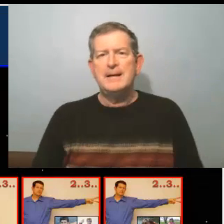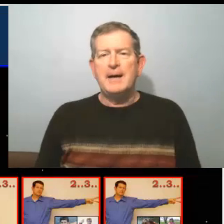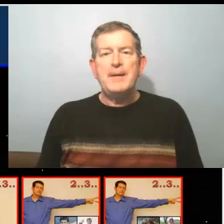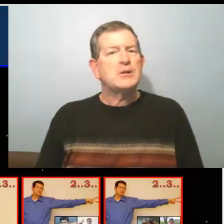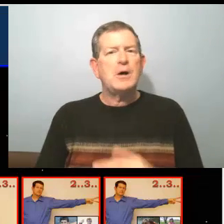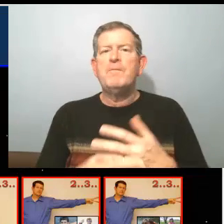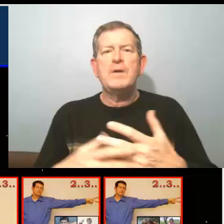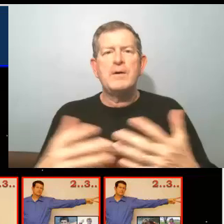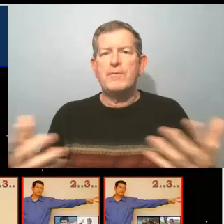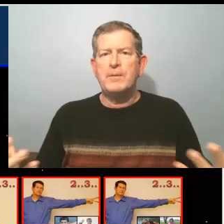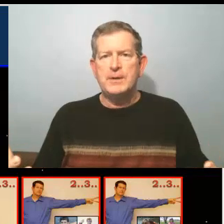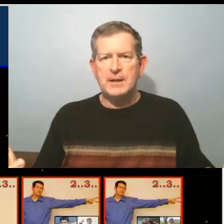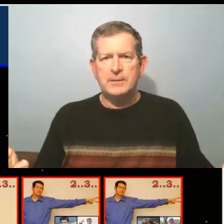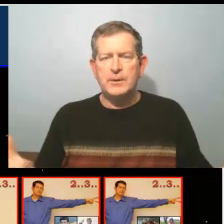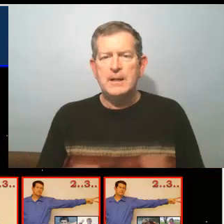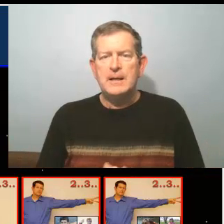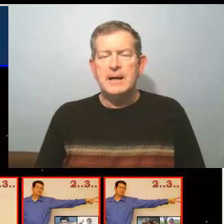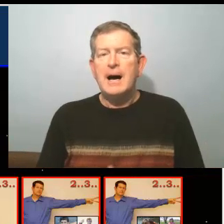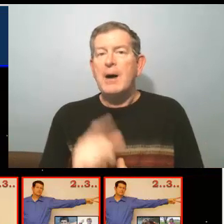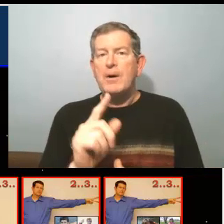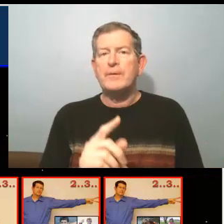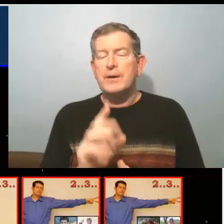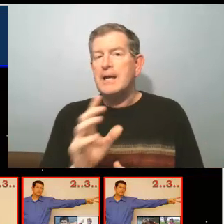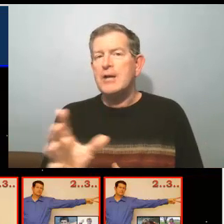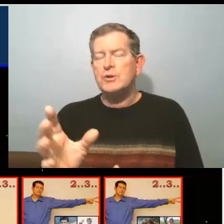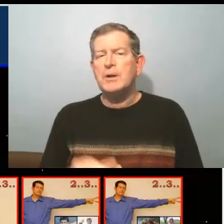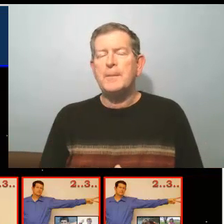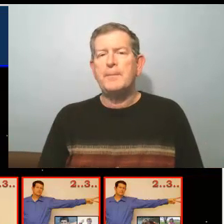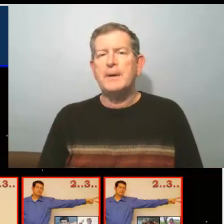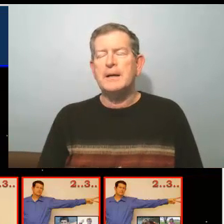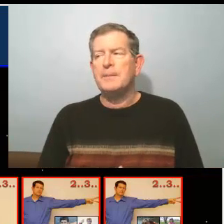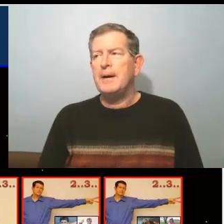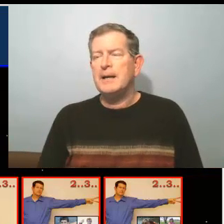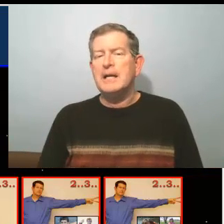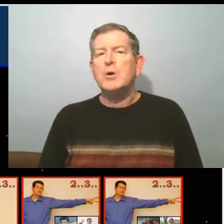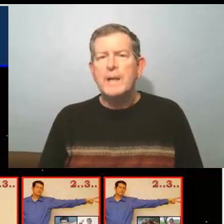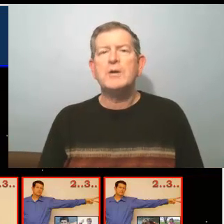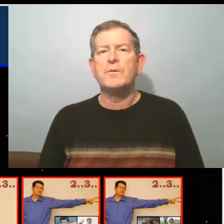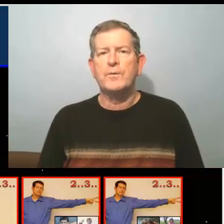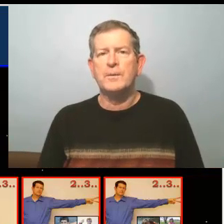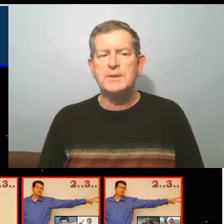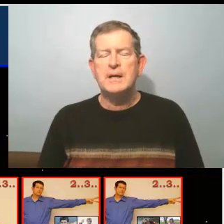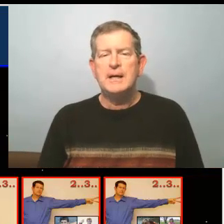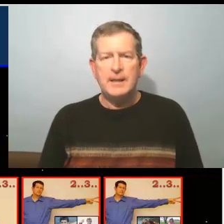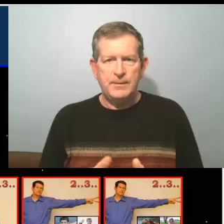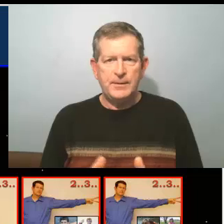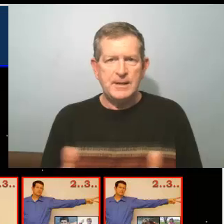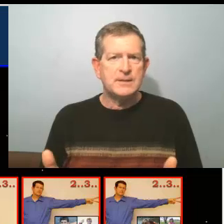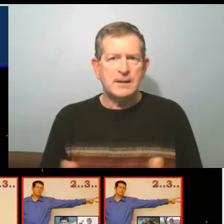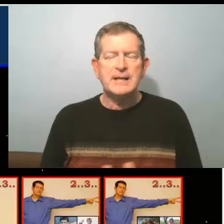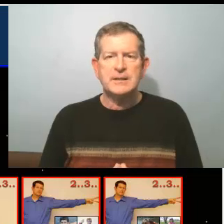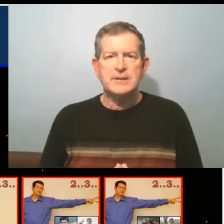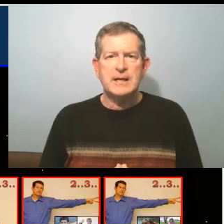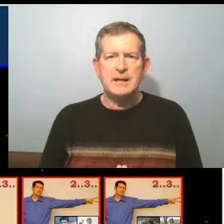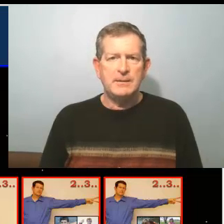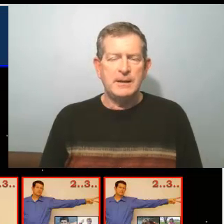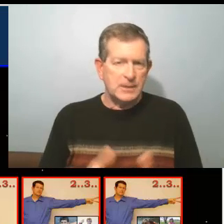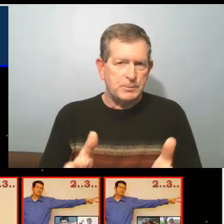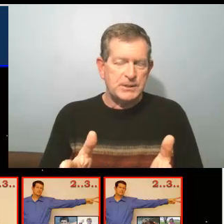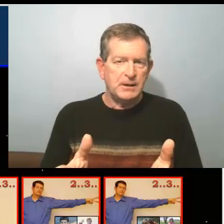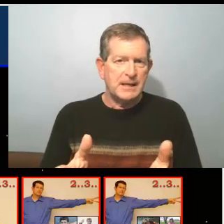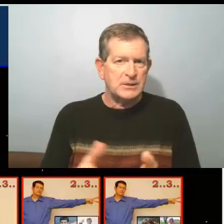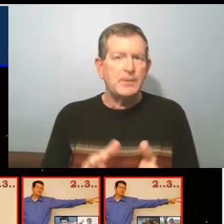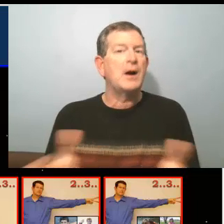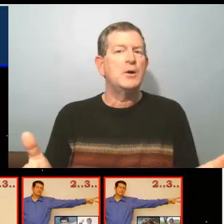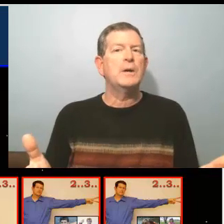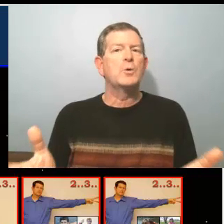oublient. That's all very, very predictable. However, there occasionally you'll come upon irregular verbs in these lessons. And in